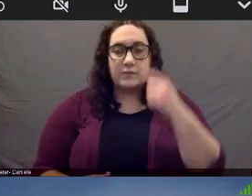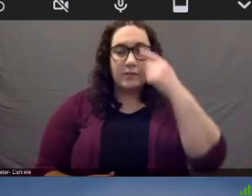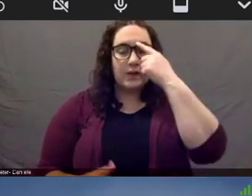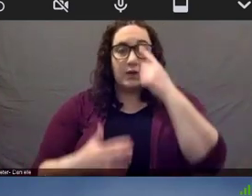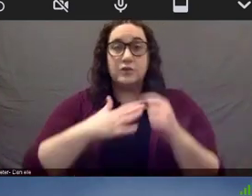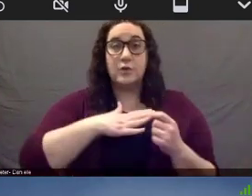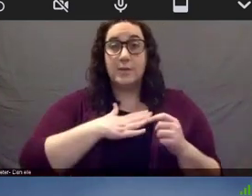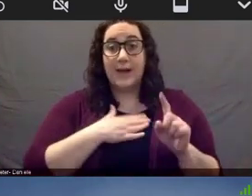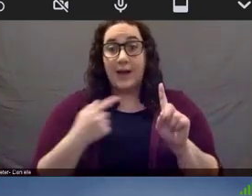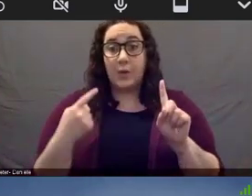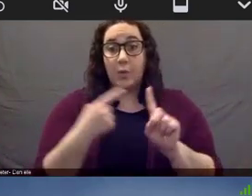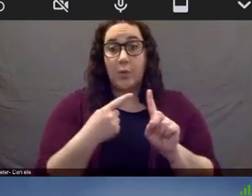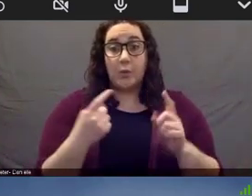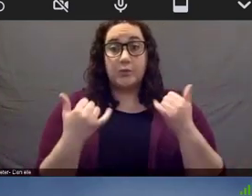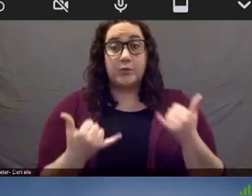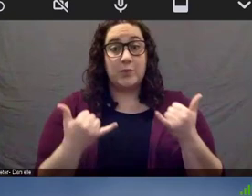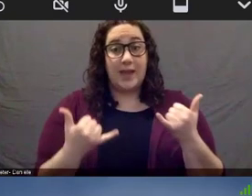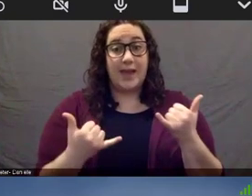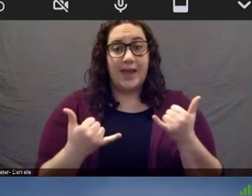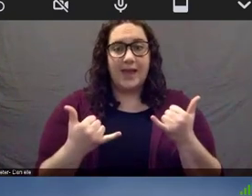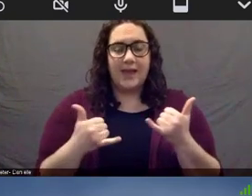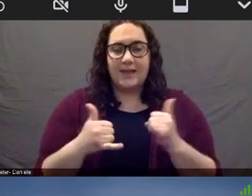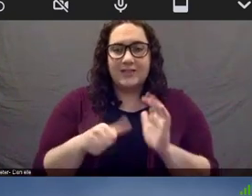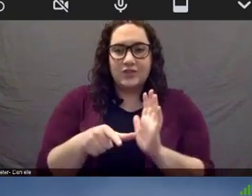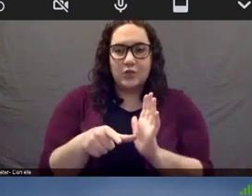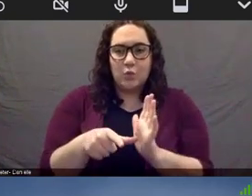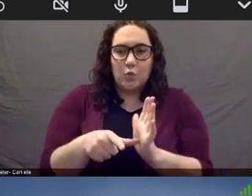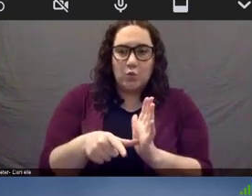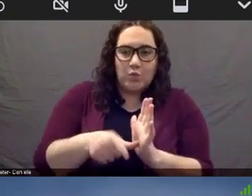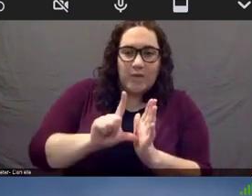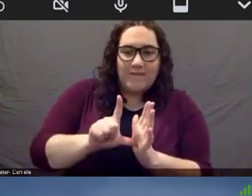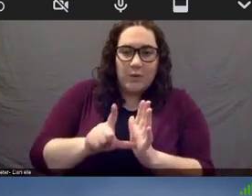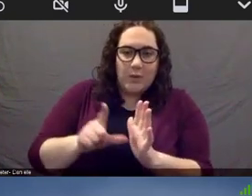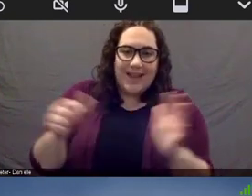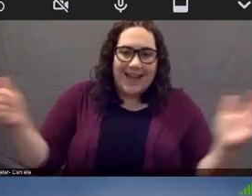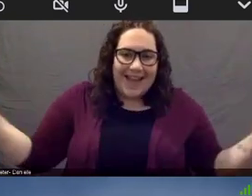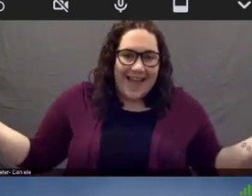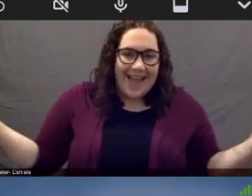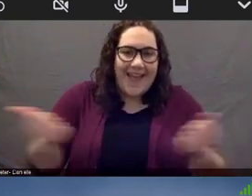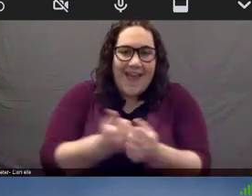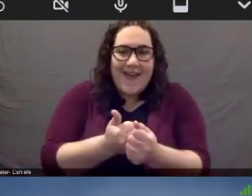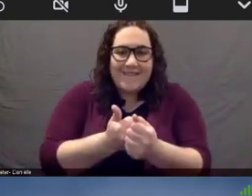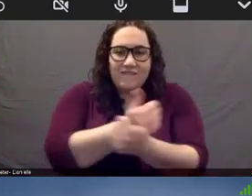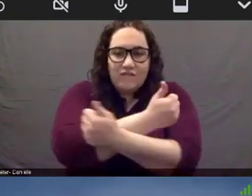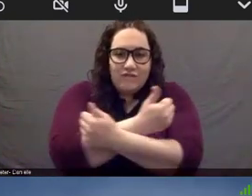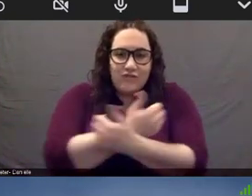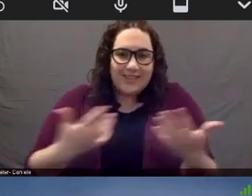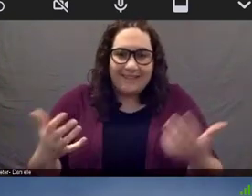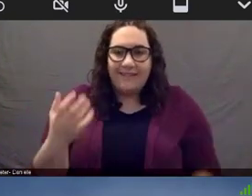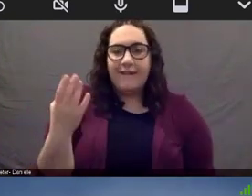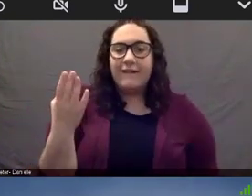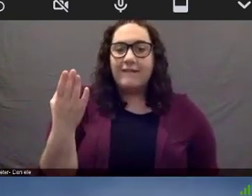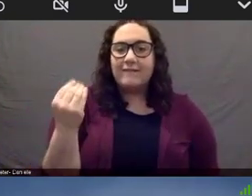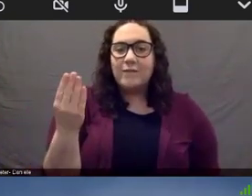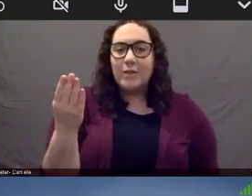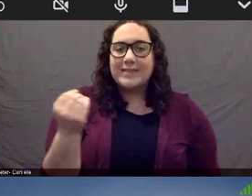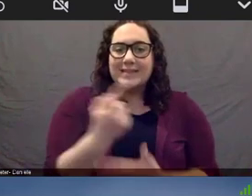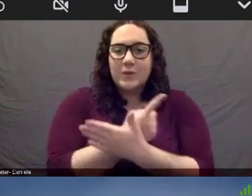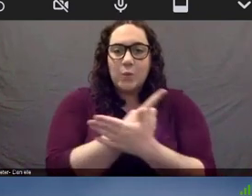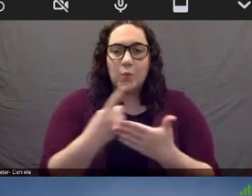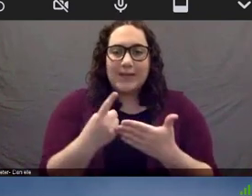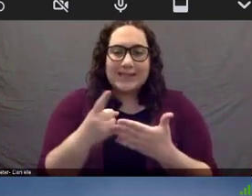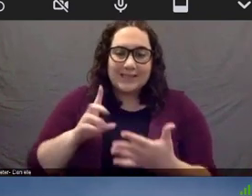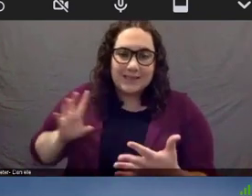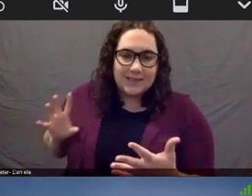bit like we're drinking from a fire hose here, because we're going to go through whatever it is, 14 weeks of material in an hour and a half.